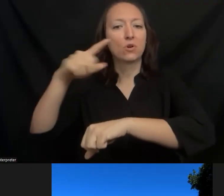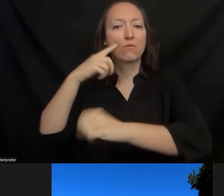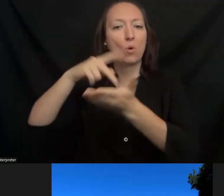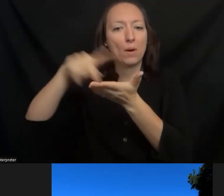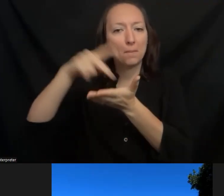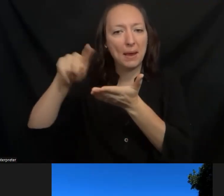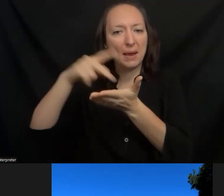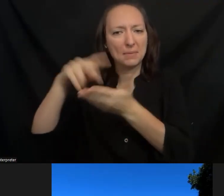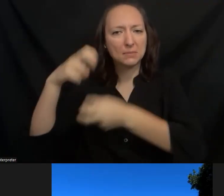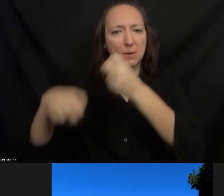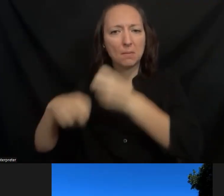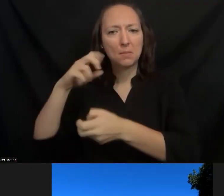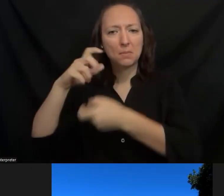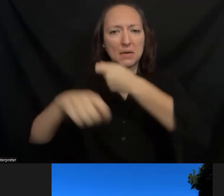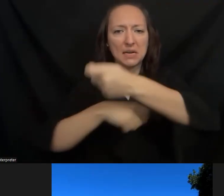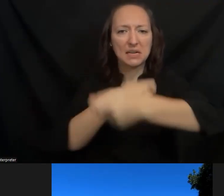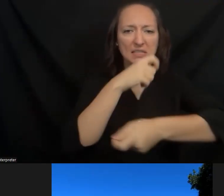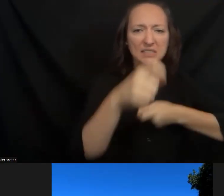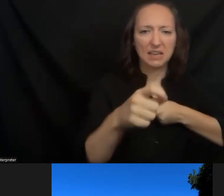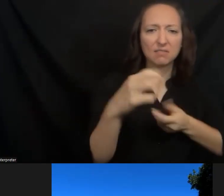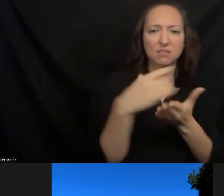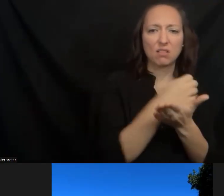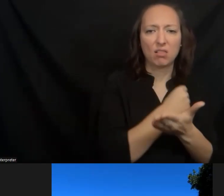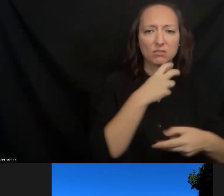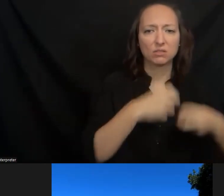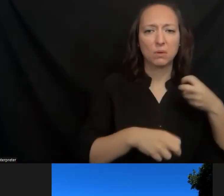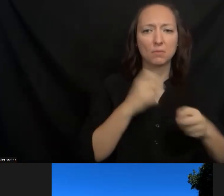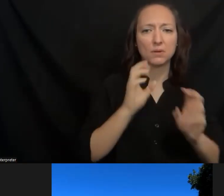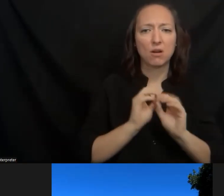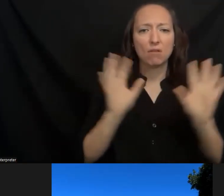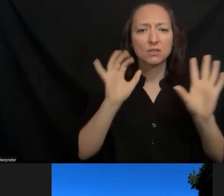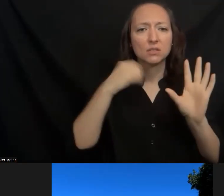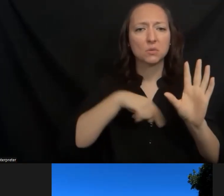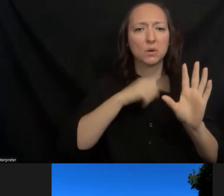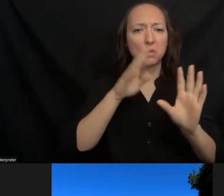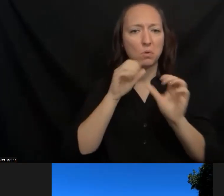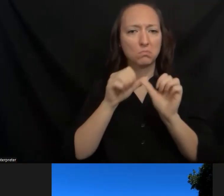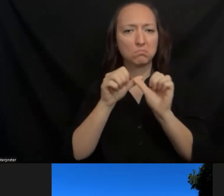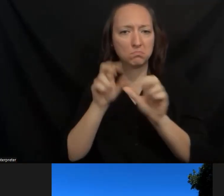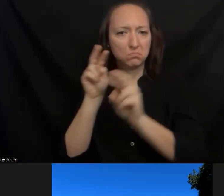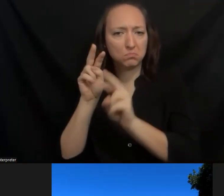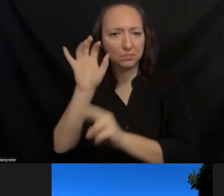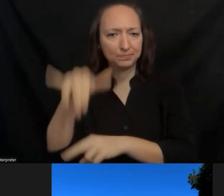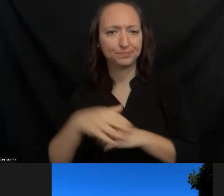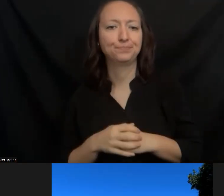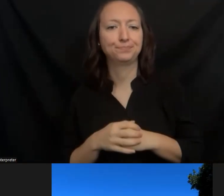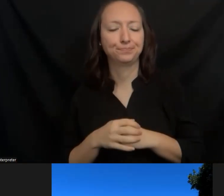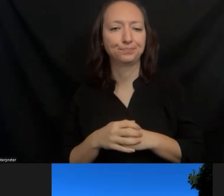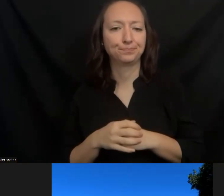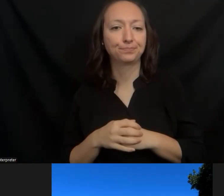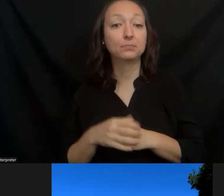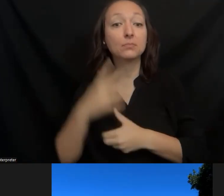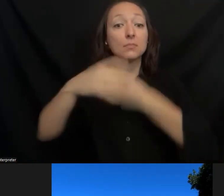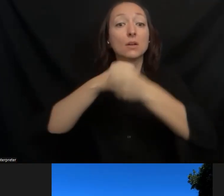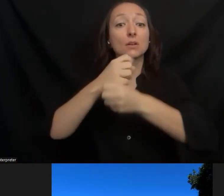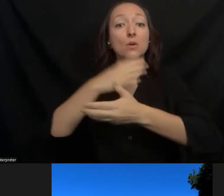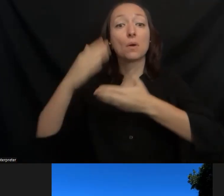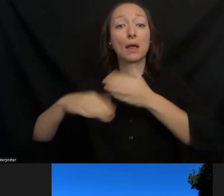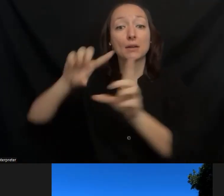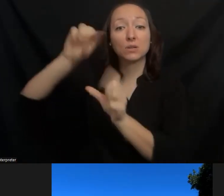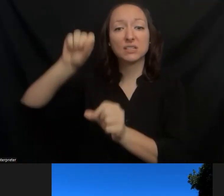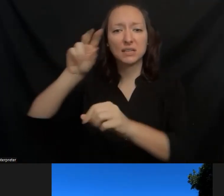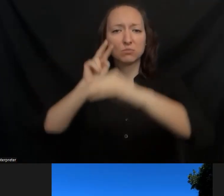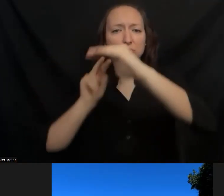that just to ensure that is the case. Year-end receipts are projected to be $279.6 million, which is about